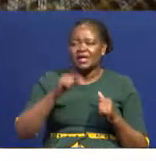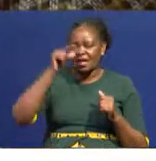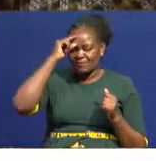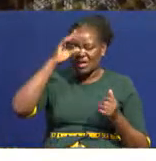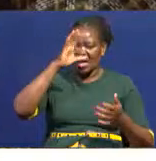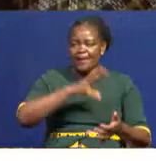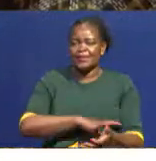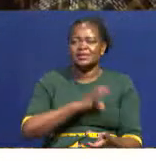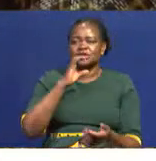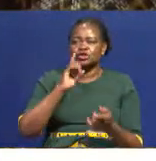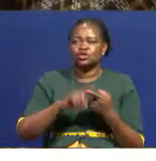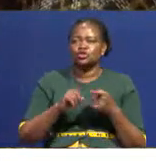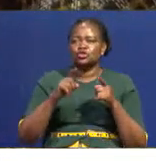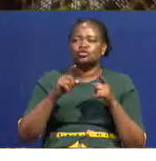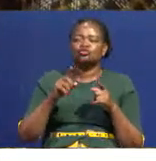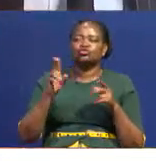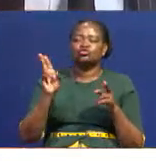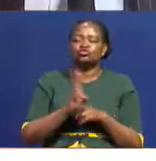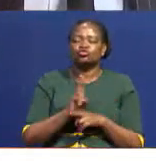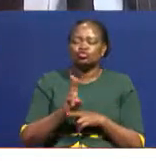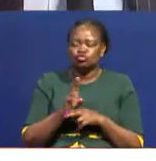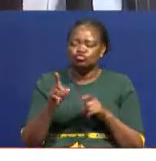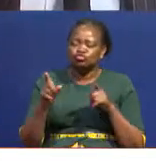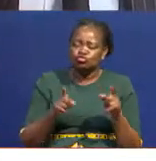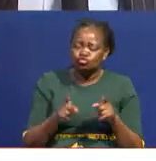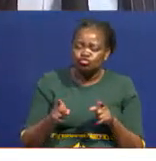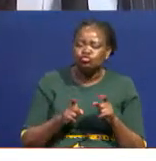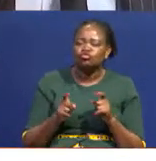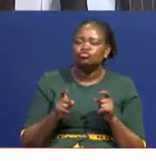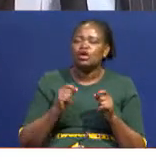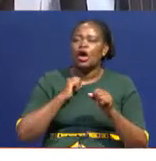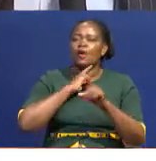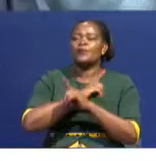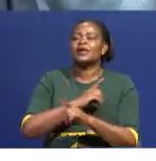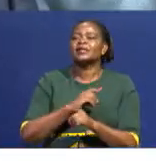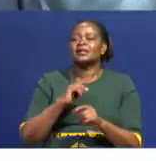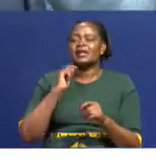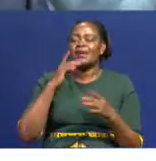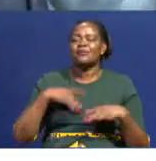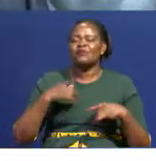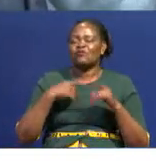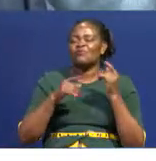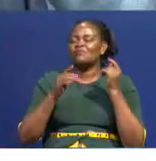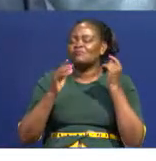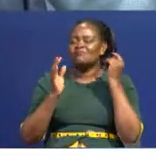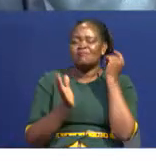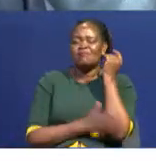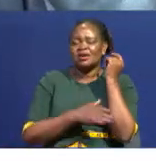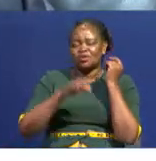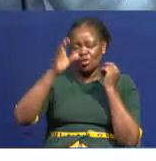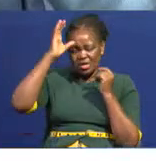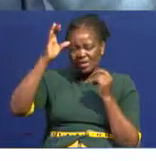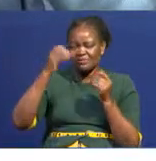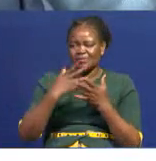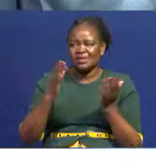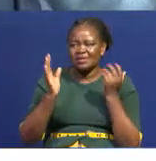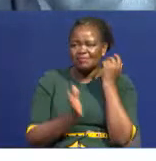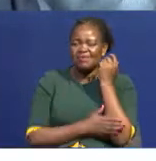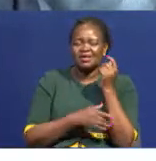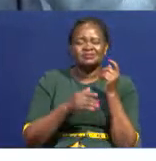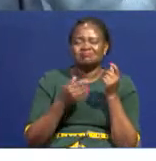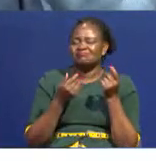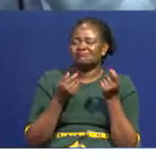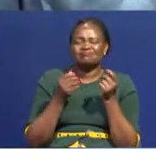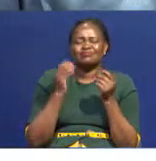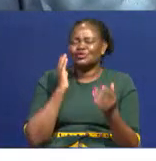government's capacity to monitor and protect Kenyans from illicit content. If something is bad, it's bad, and we should come